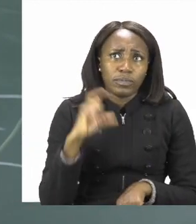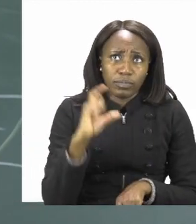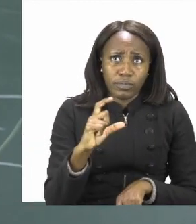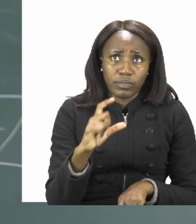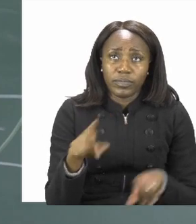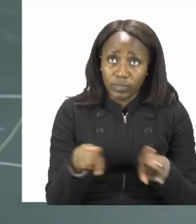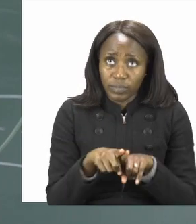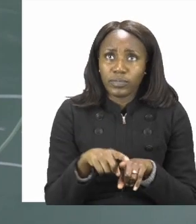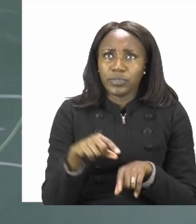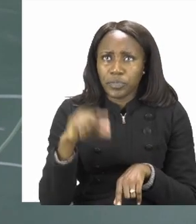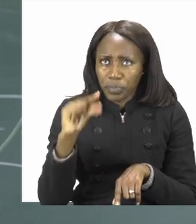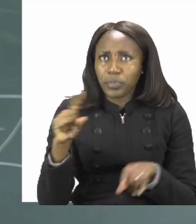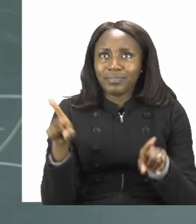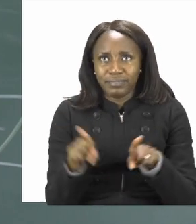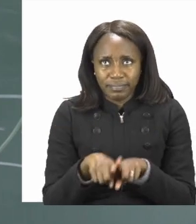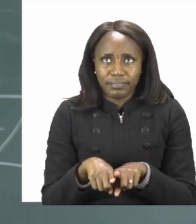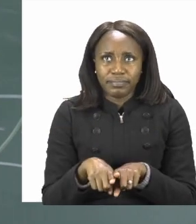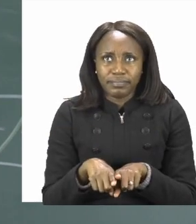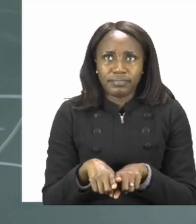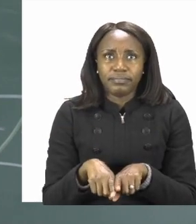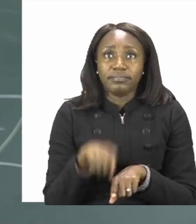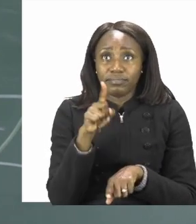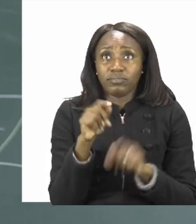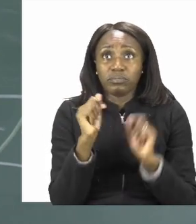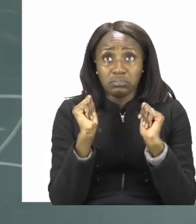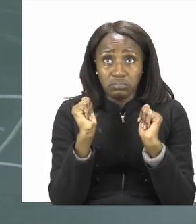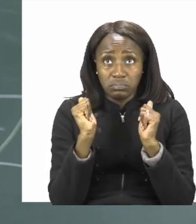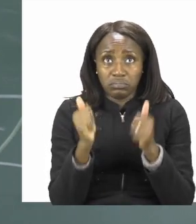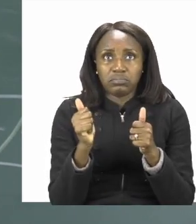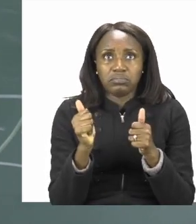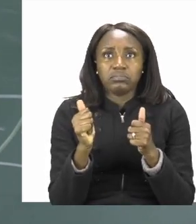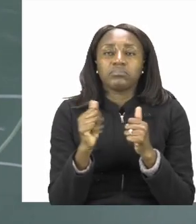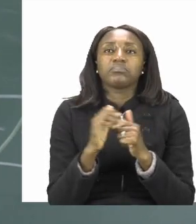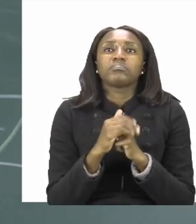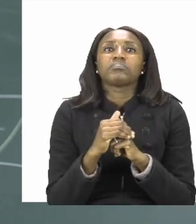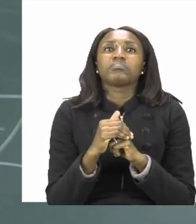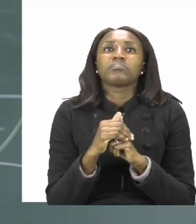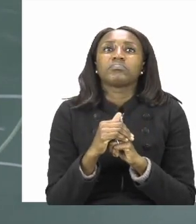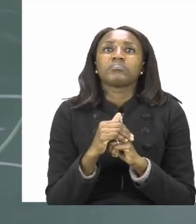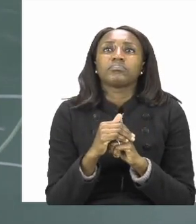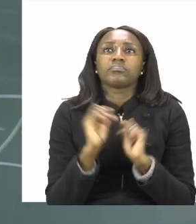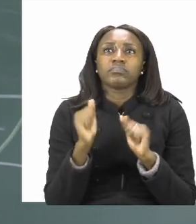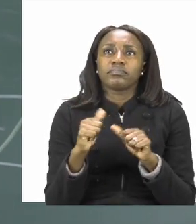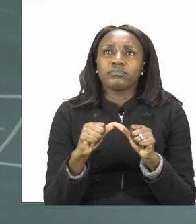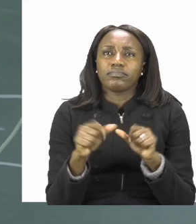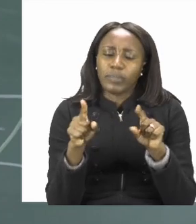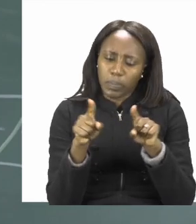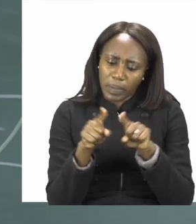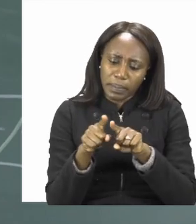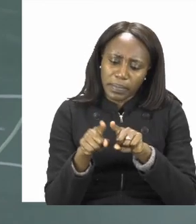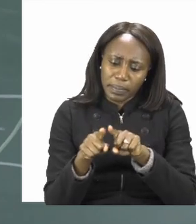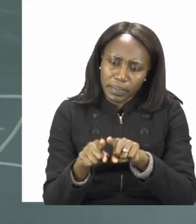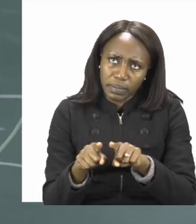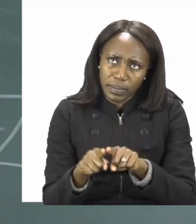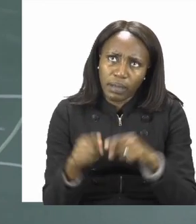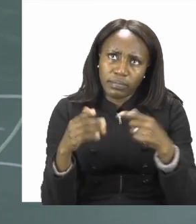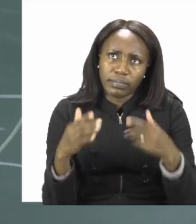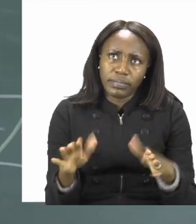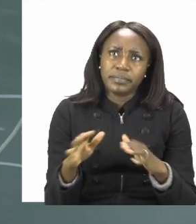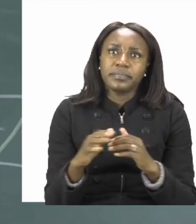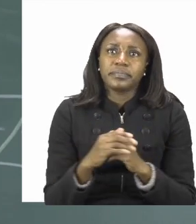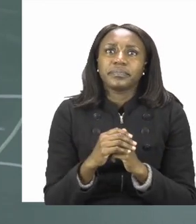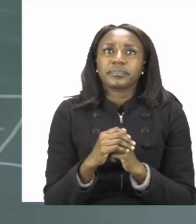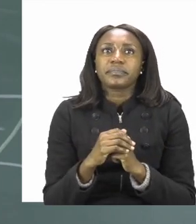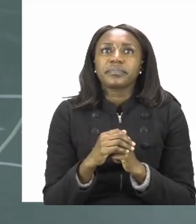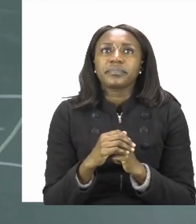well. So this is what makes a pattern a pattern. You need to continue to do this until you get to the end. Now, it looks